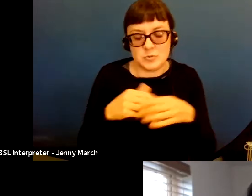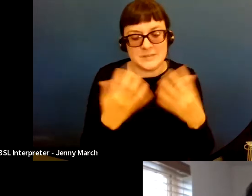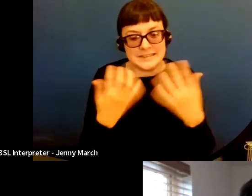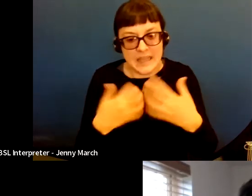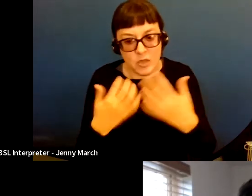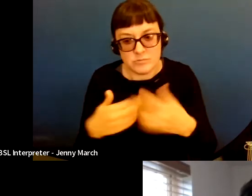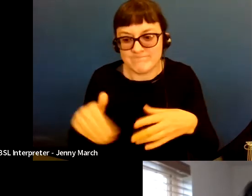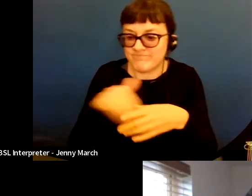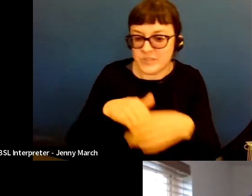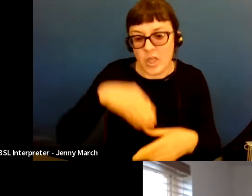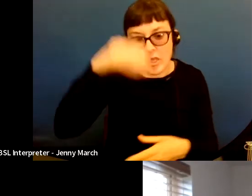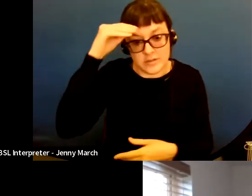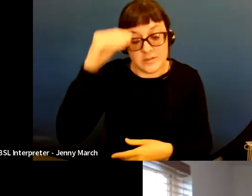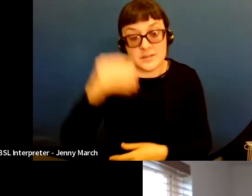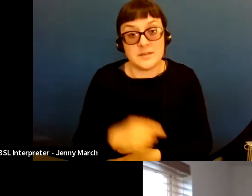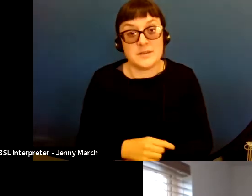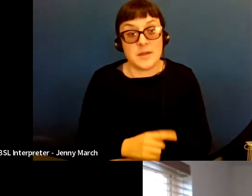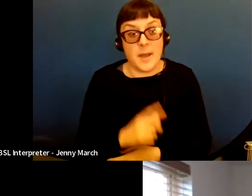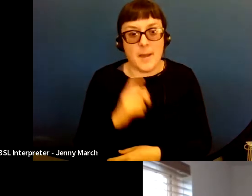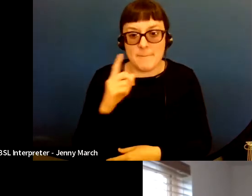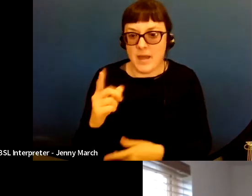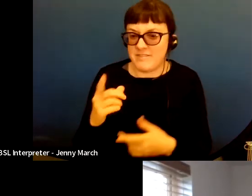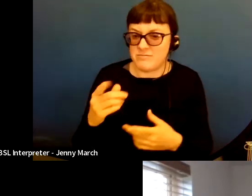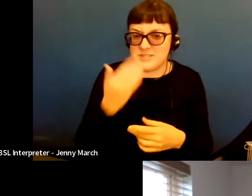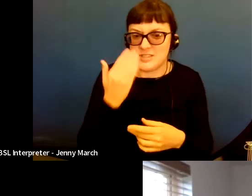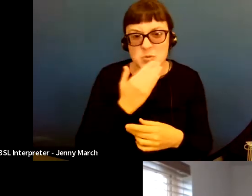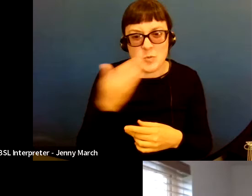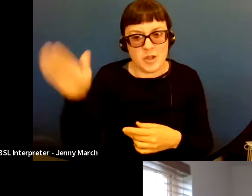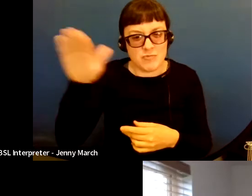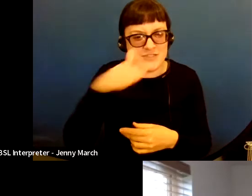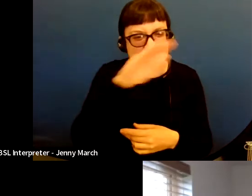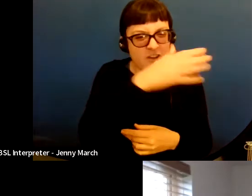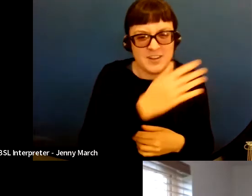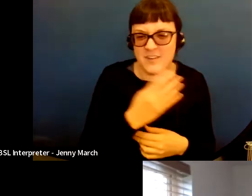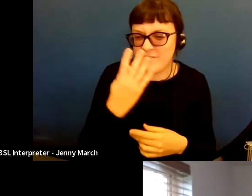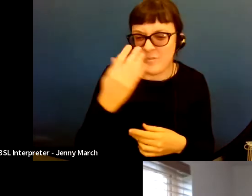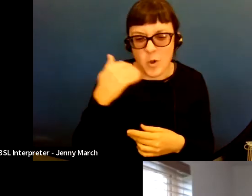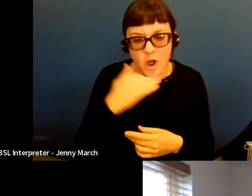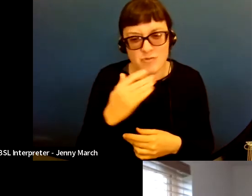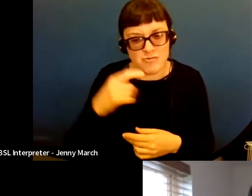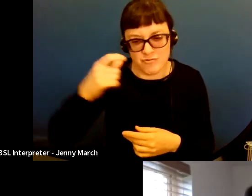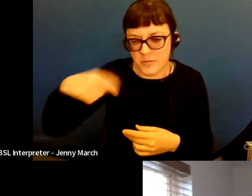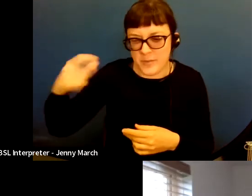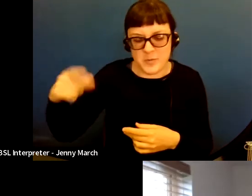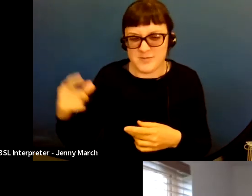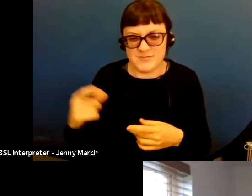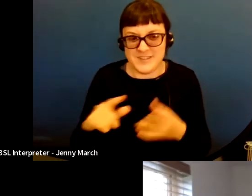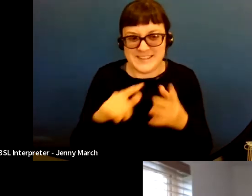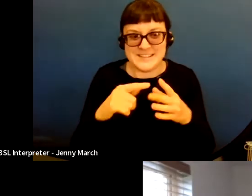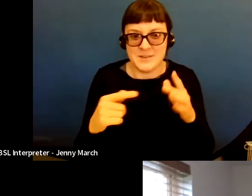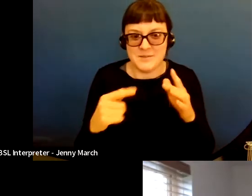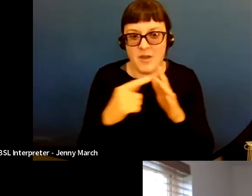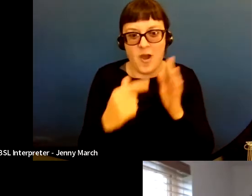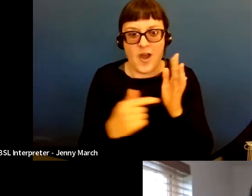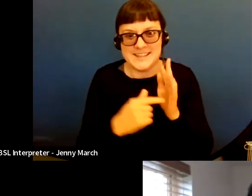for learning. But when you're a rural English secondary school with 400 pupils and your IT lead is also the geography teacher